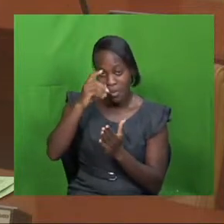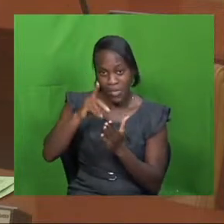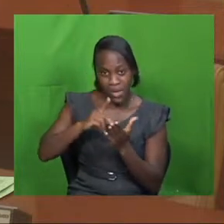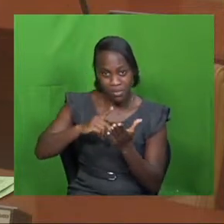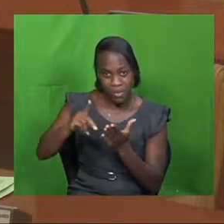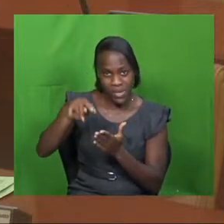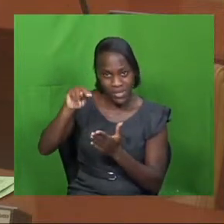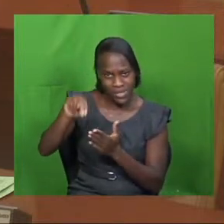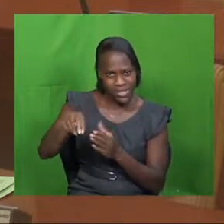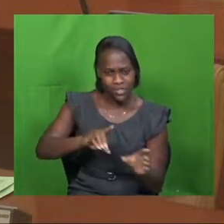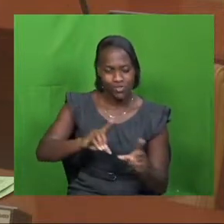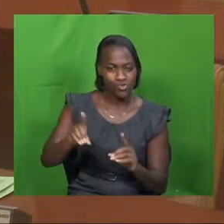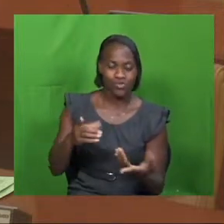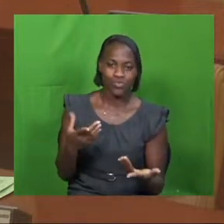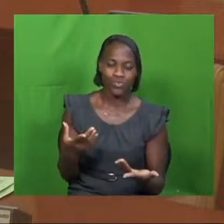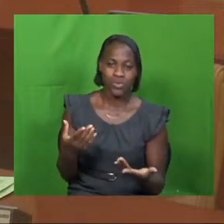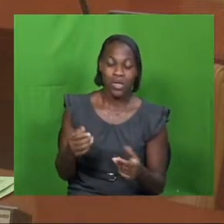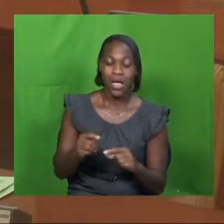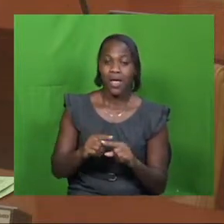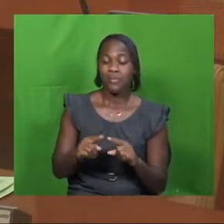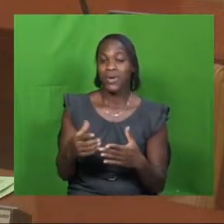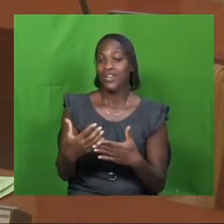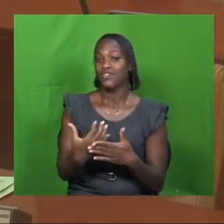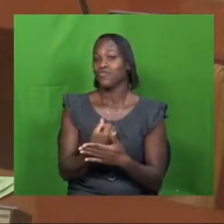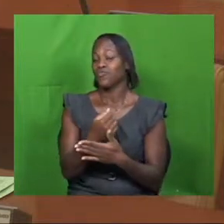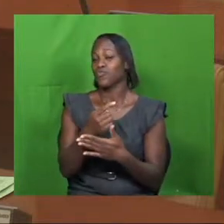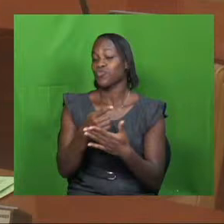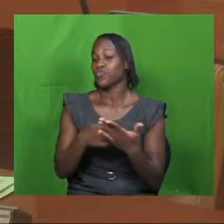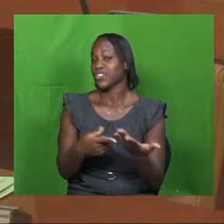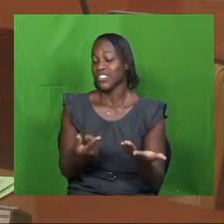while. The refreshing news is that